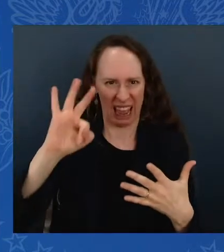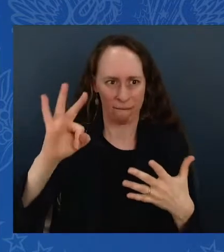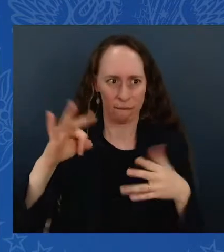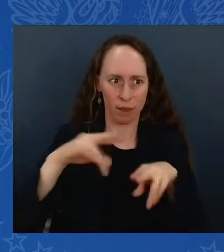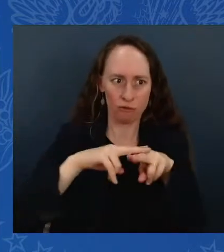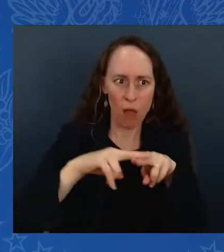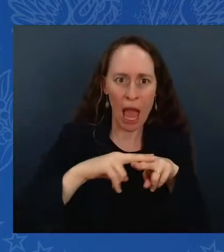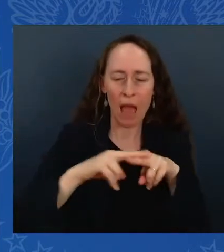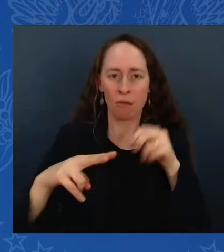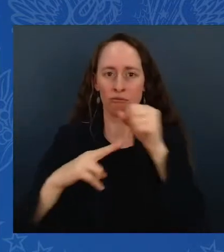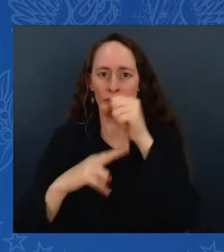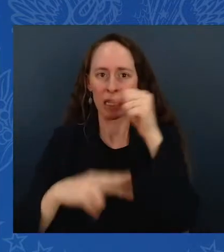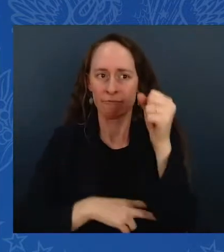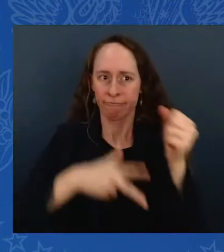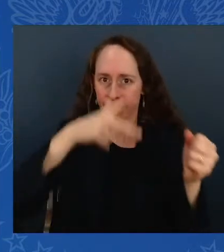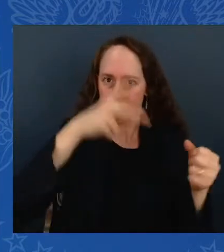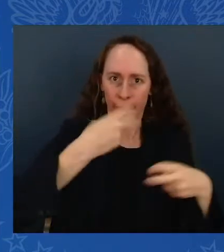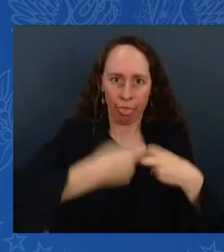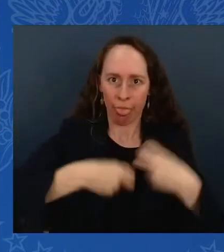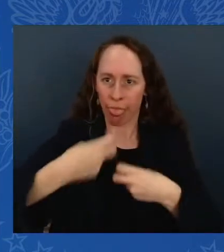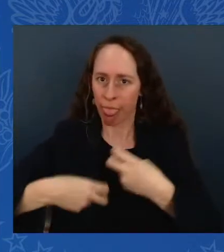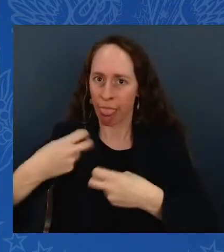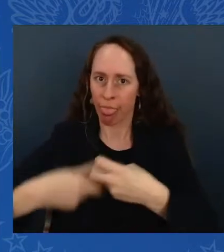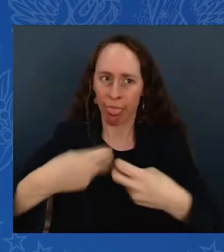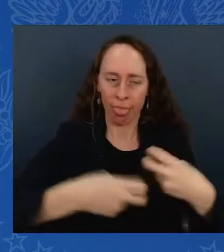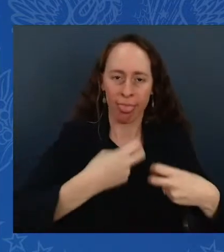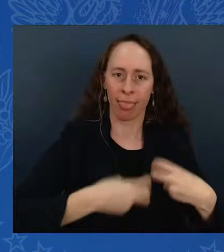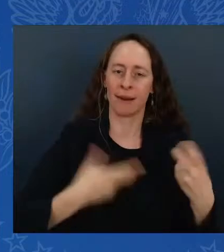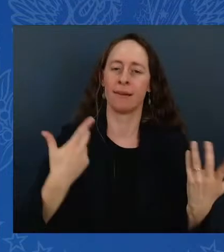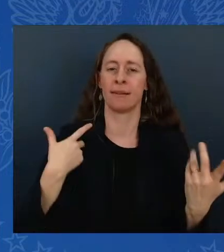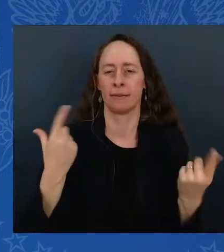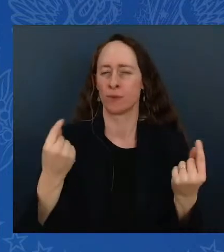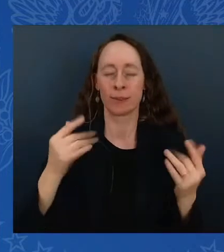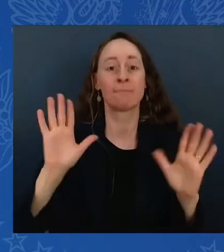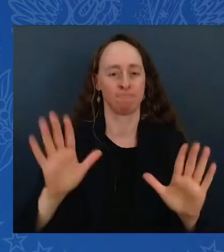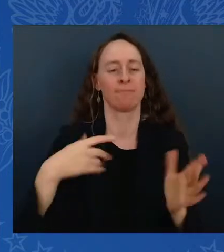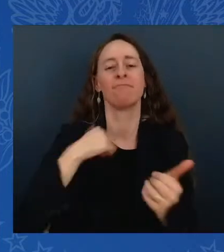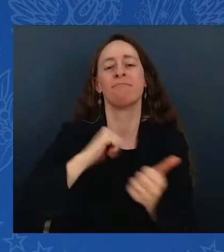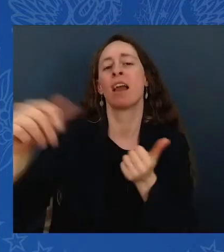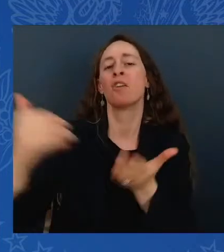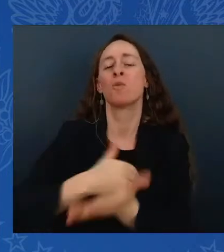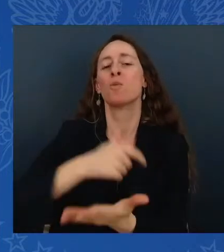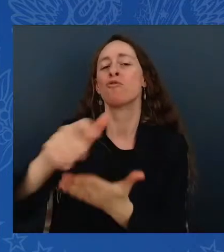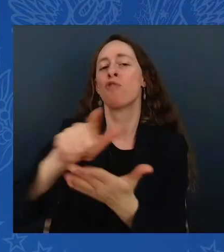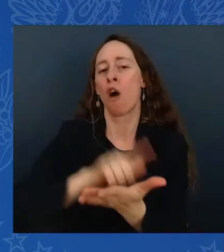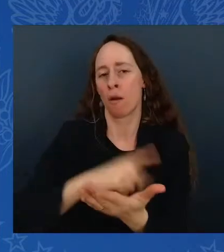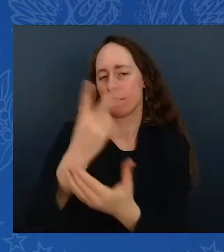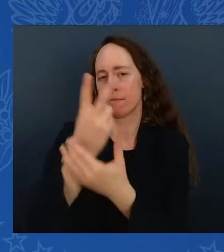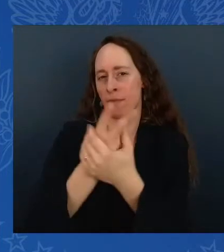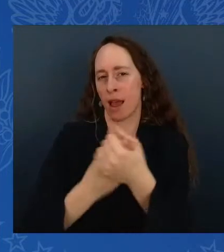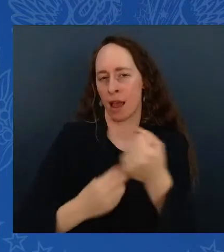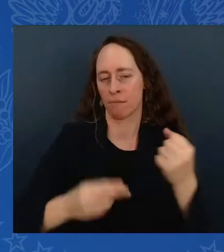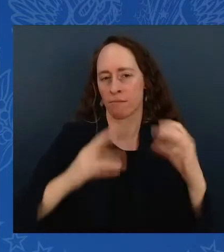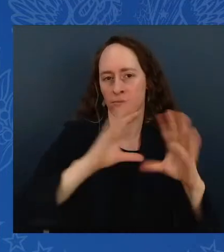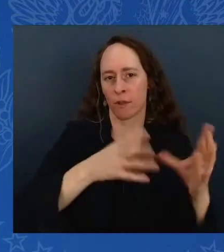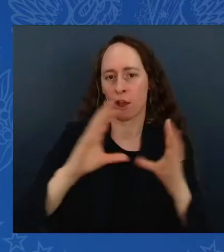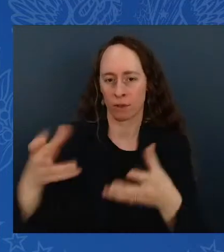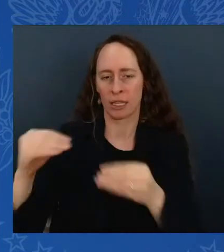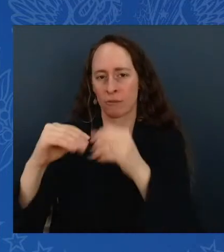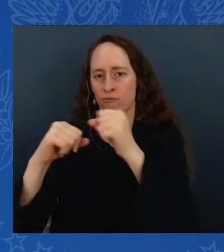worked so hard to pass the bipartisan infrastructure law. Most significant law in generations to modernize our roads, bridges,